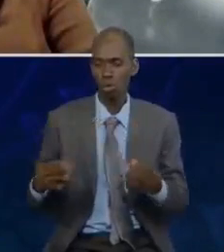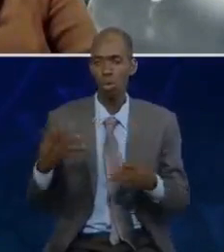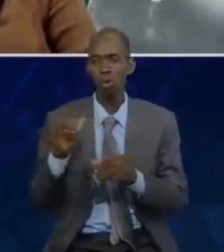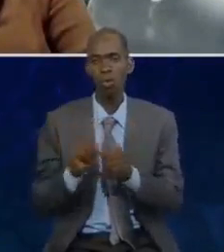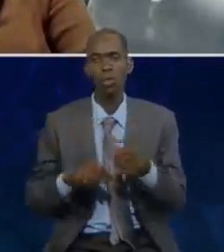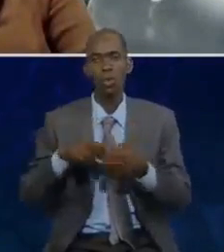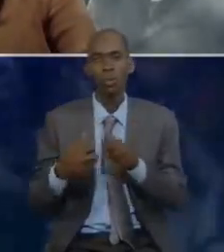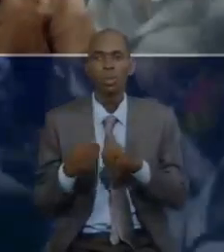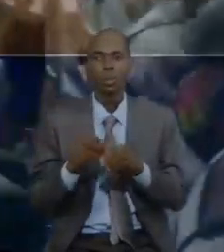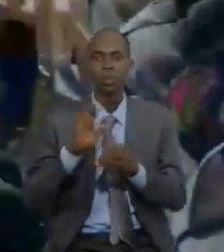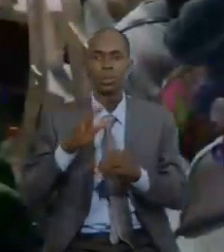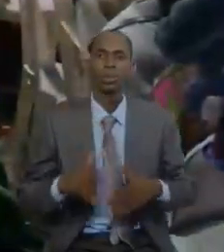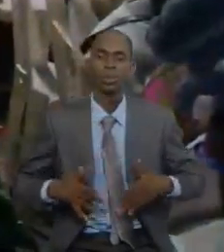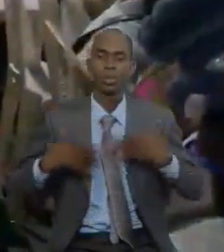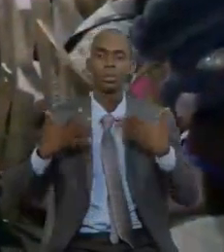life.